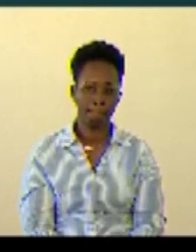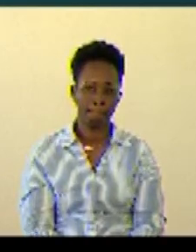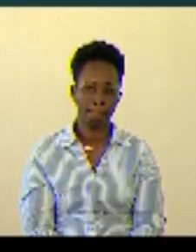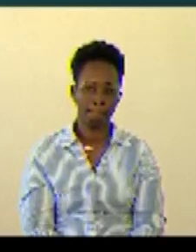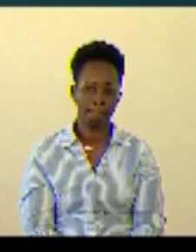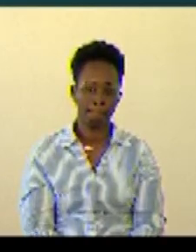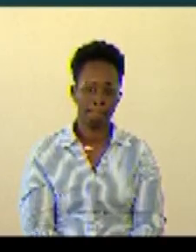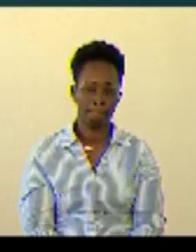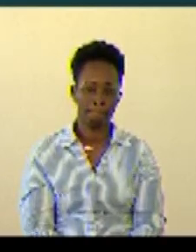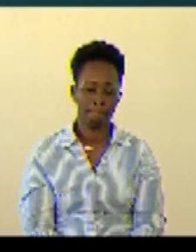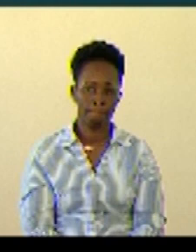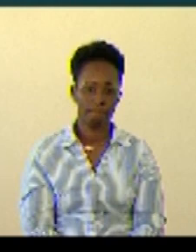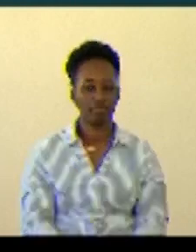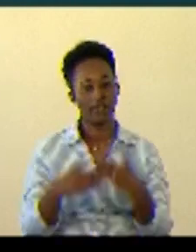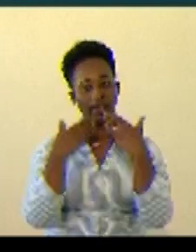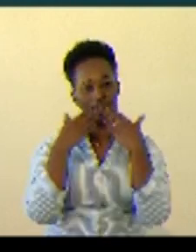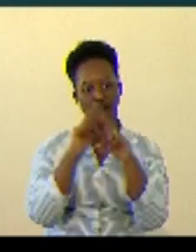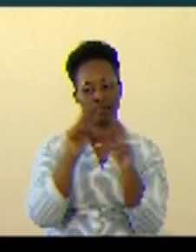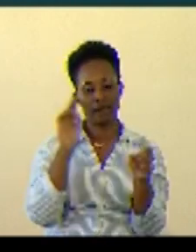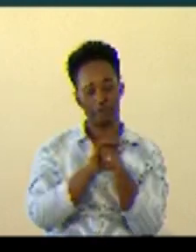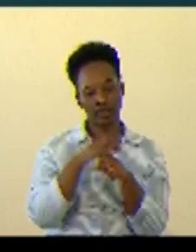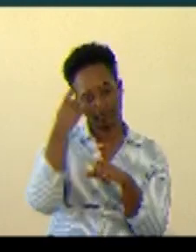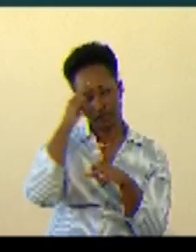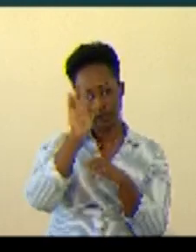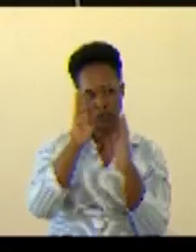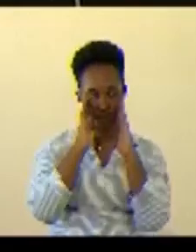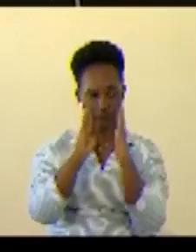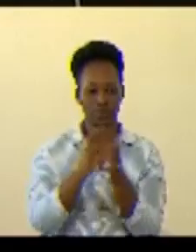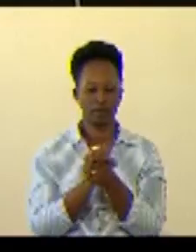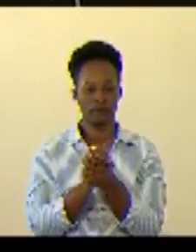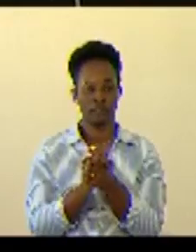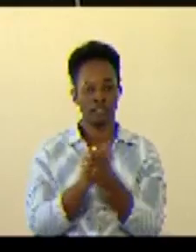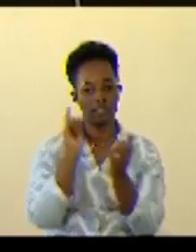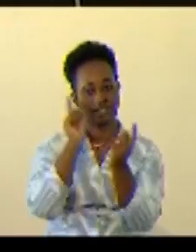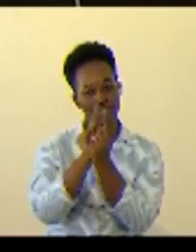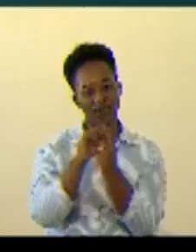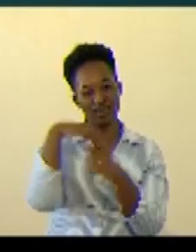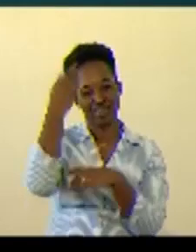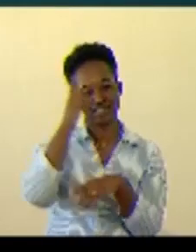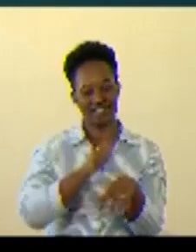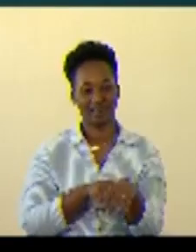So thank you very much for your attention. See you next time.